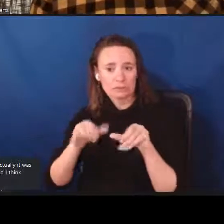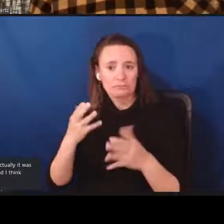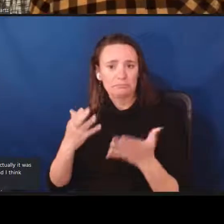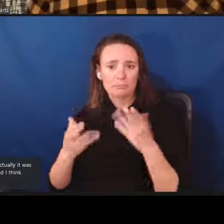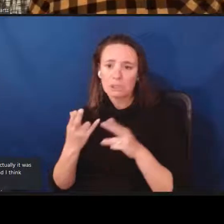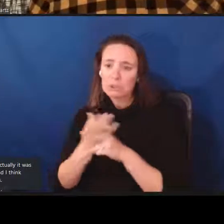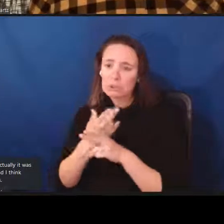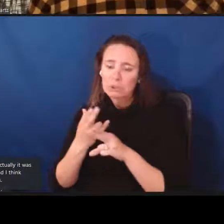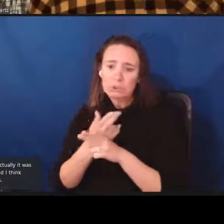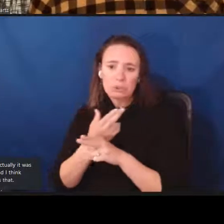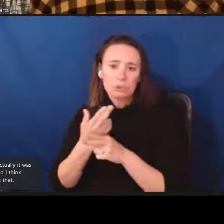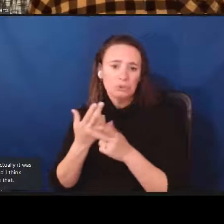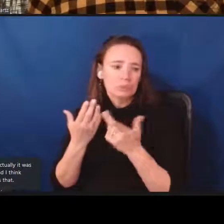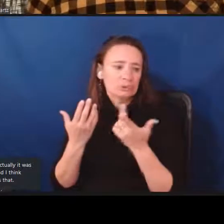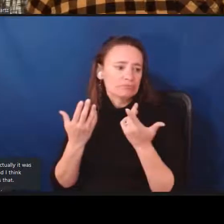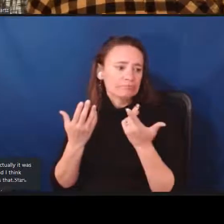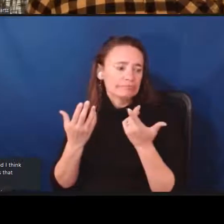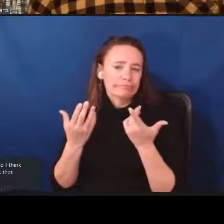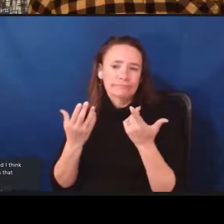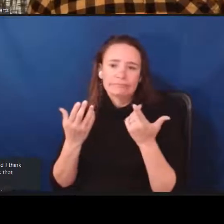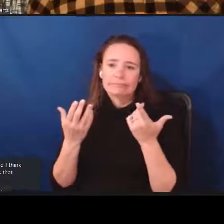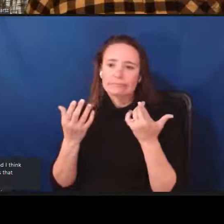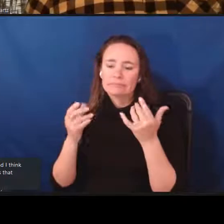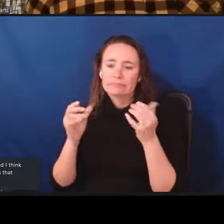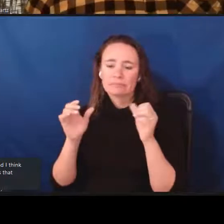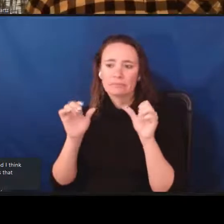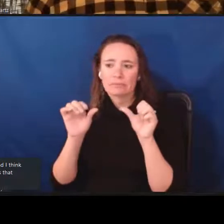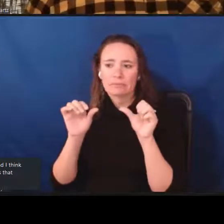Architectural Barriers Act standards.